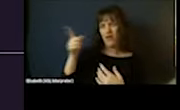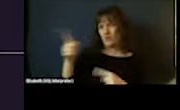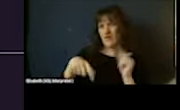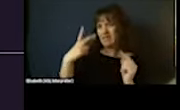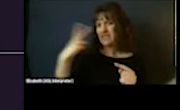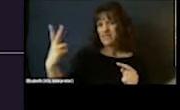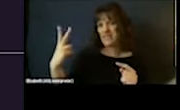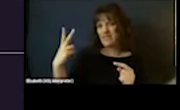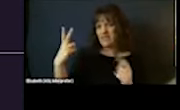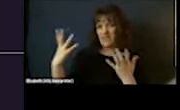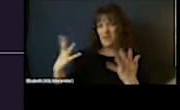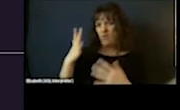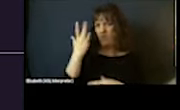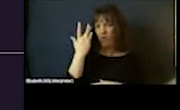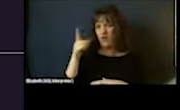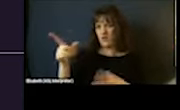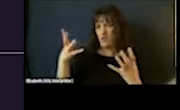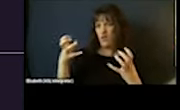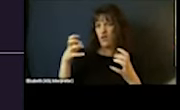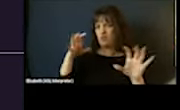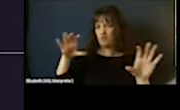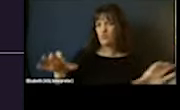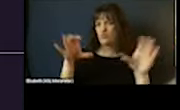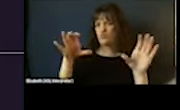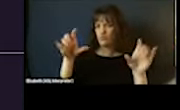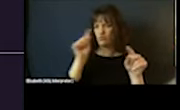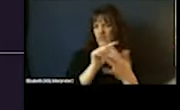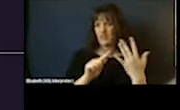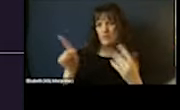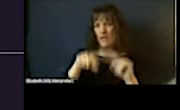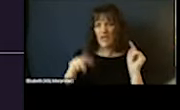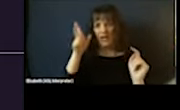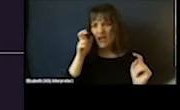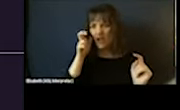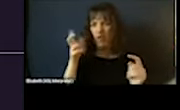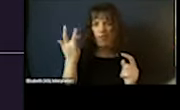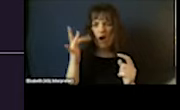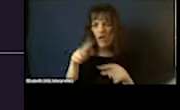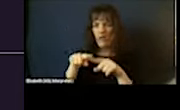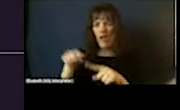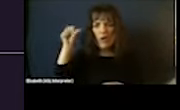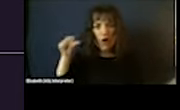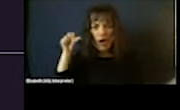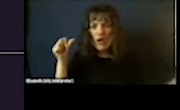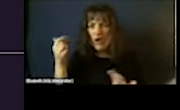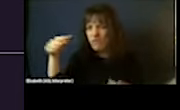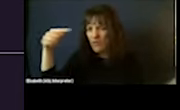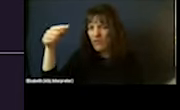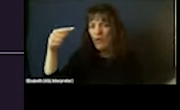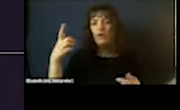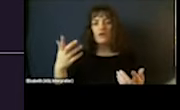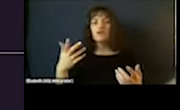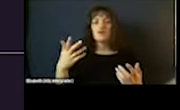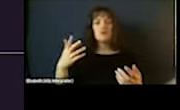or why do you want to do this really, really audio thing? You can't hear properly. So if we can help people build their confidence